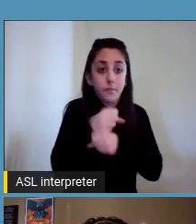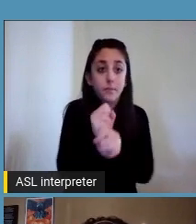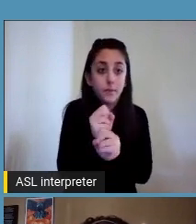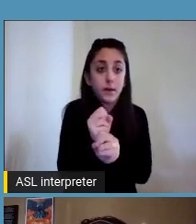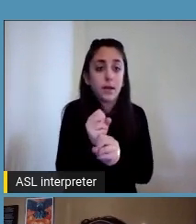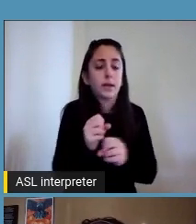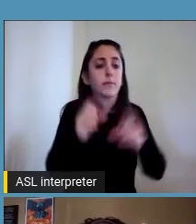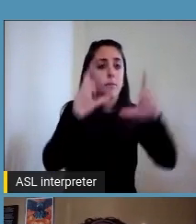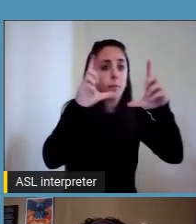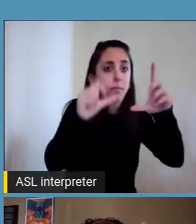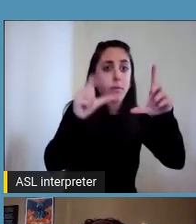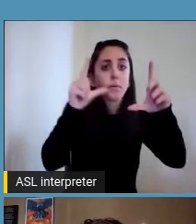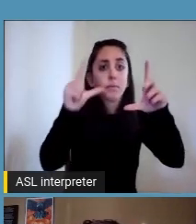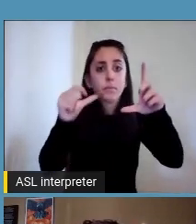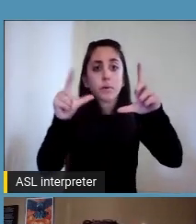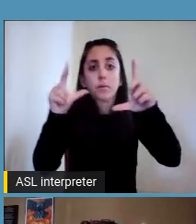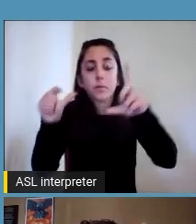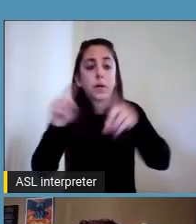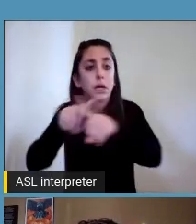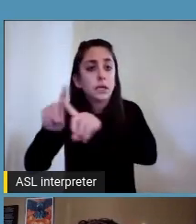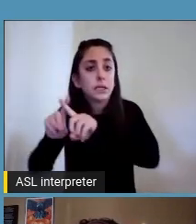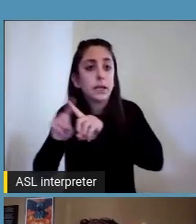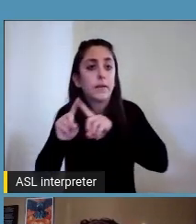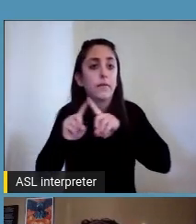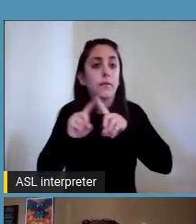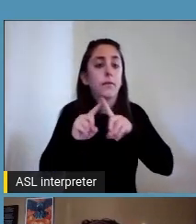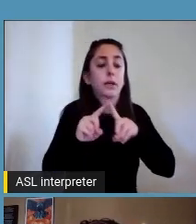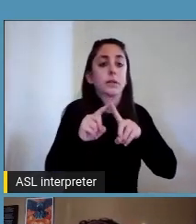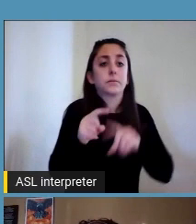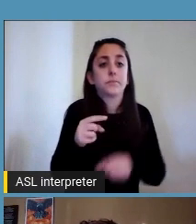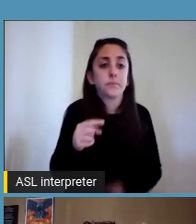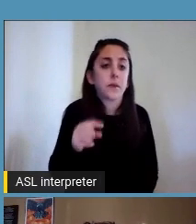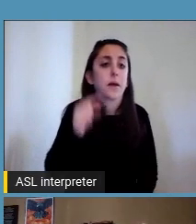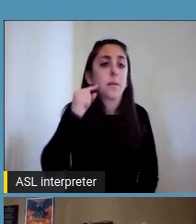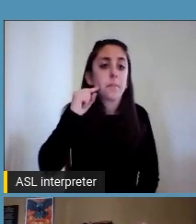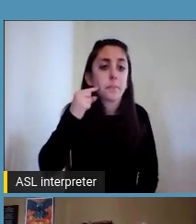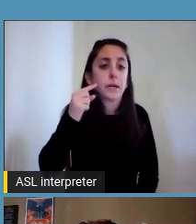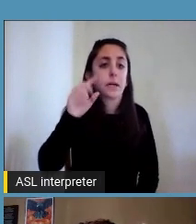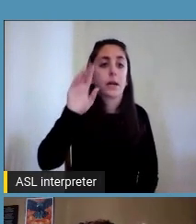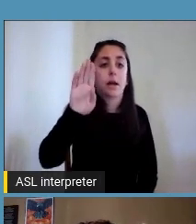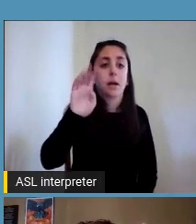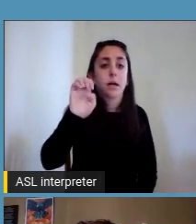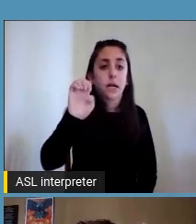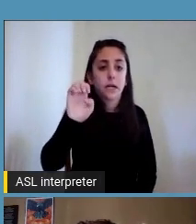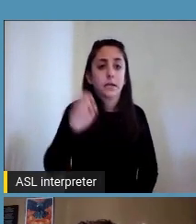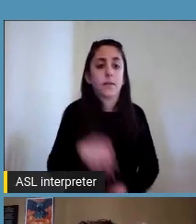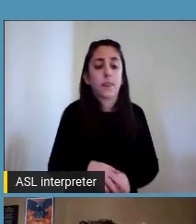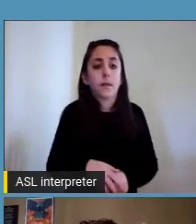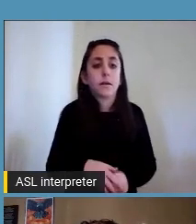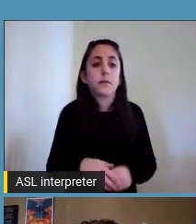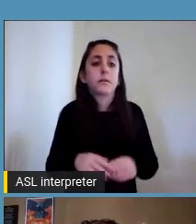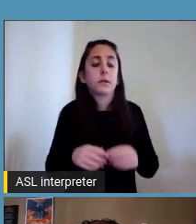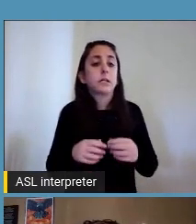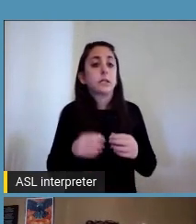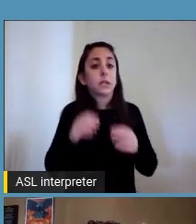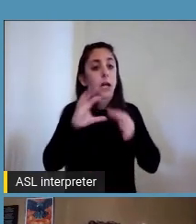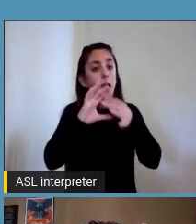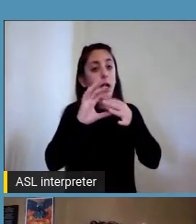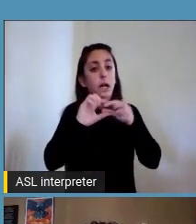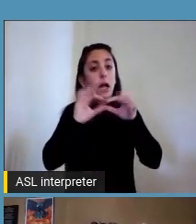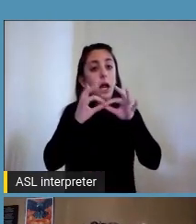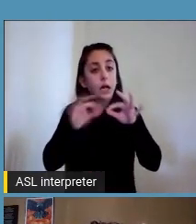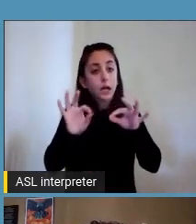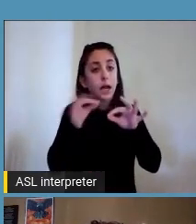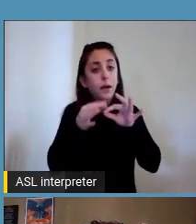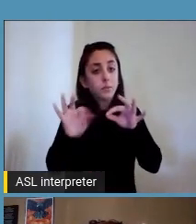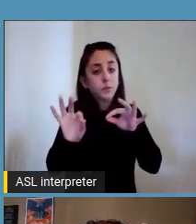of bees. She took these photos specifically for our post and then put the captions on the photos directly